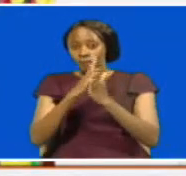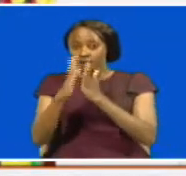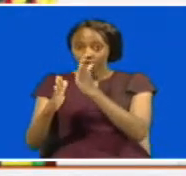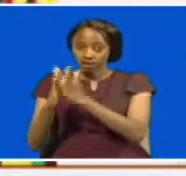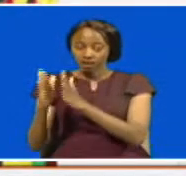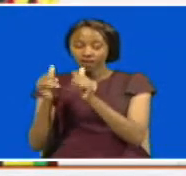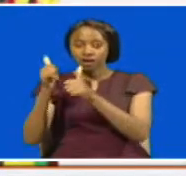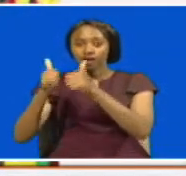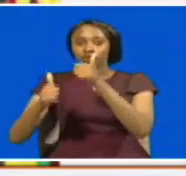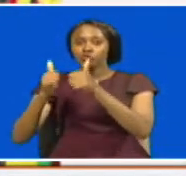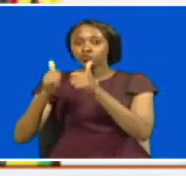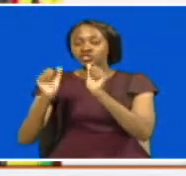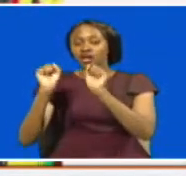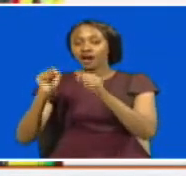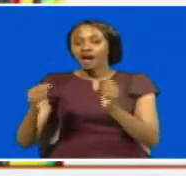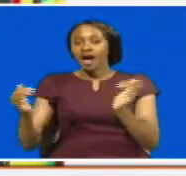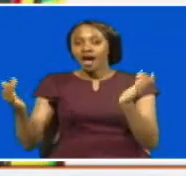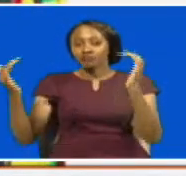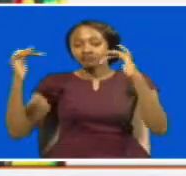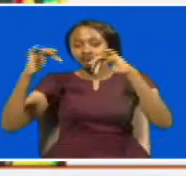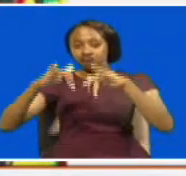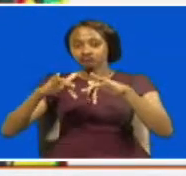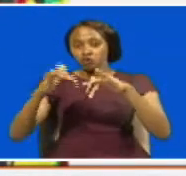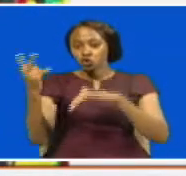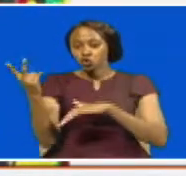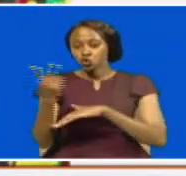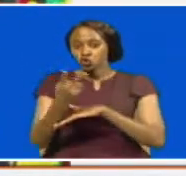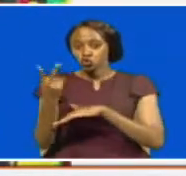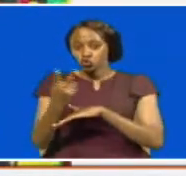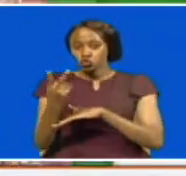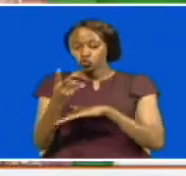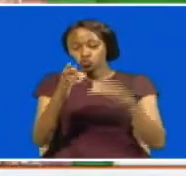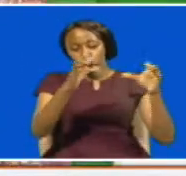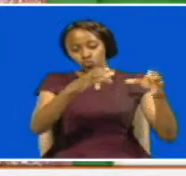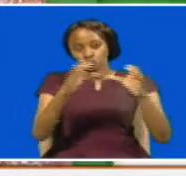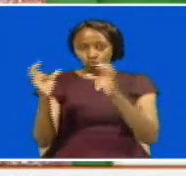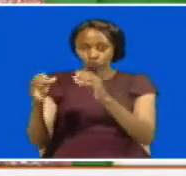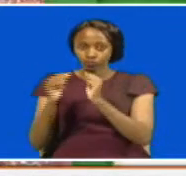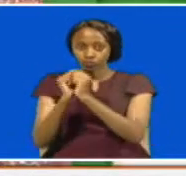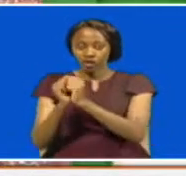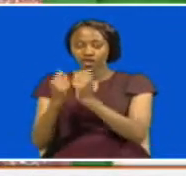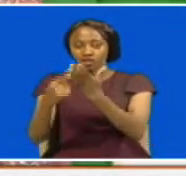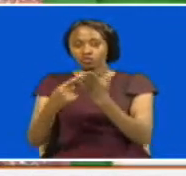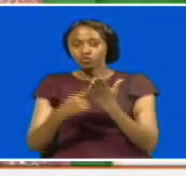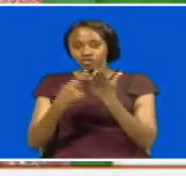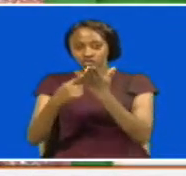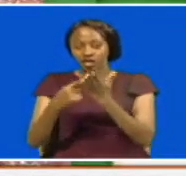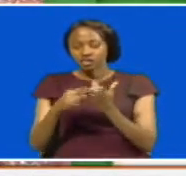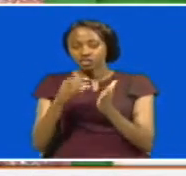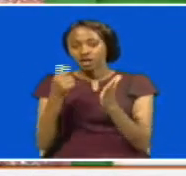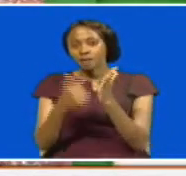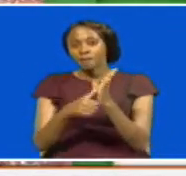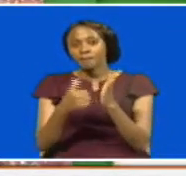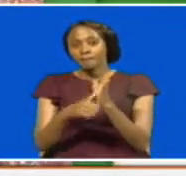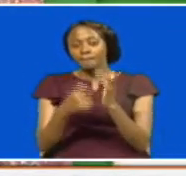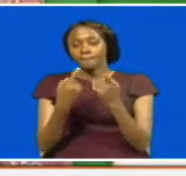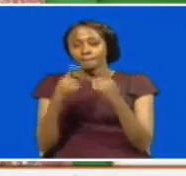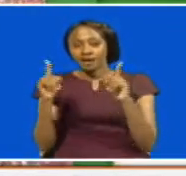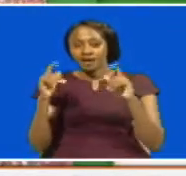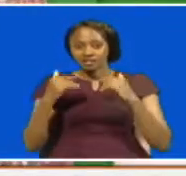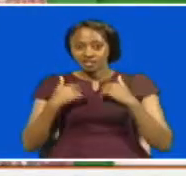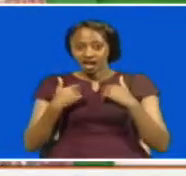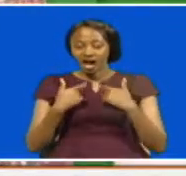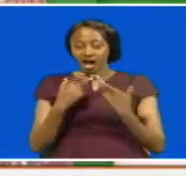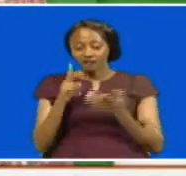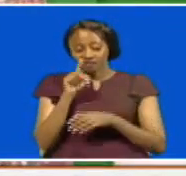both political divides to an ad hoc committee to fast track the issues. The bipartisan approach, in my view,